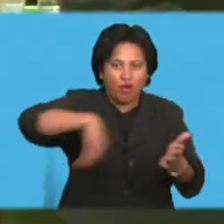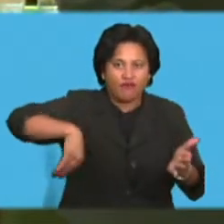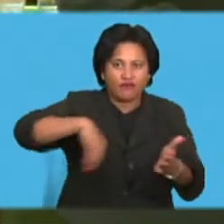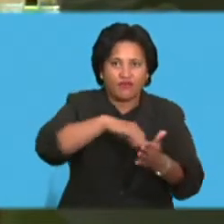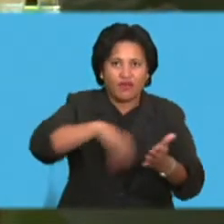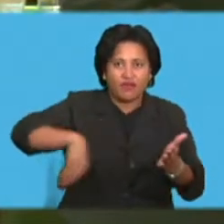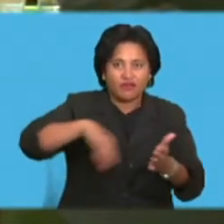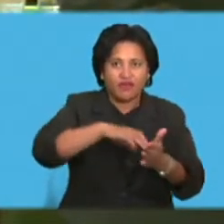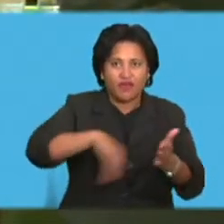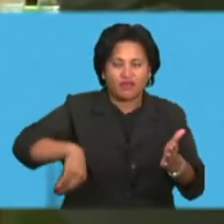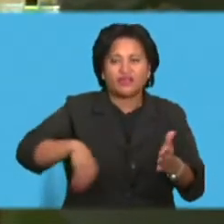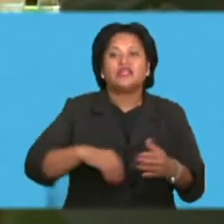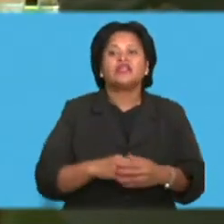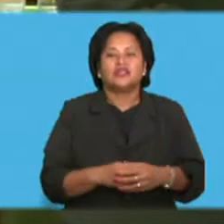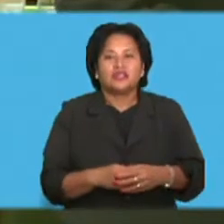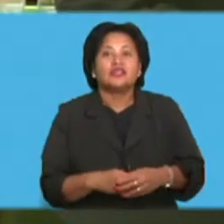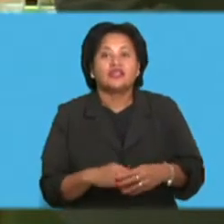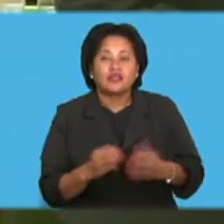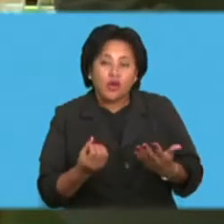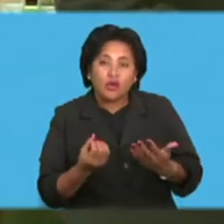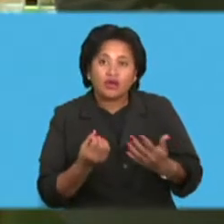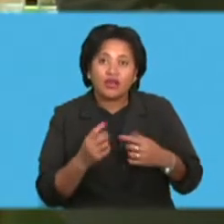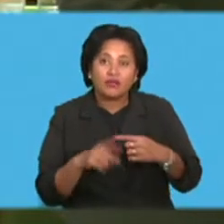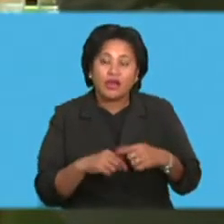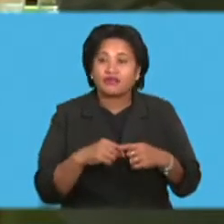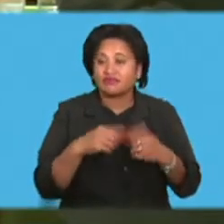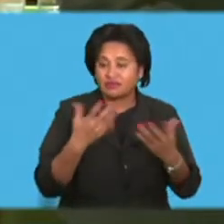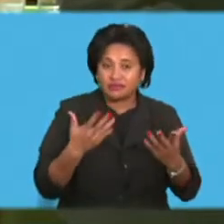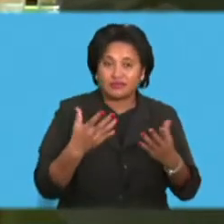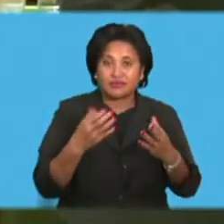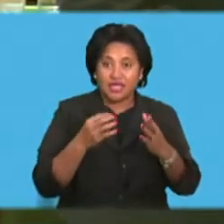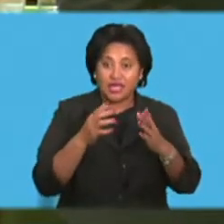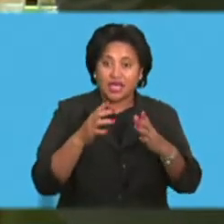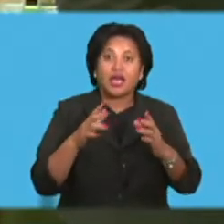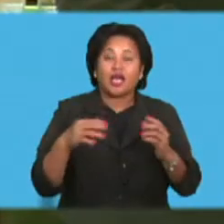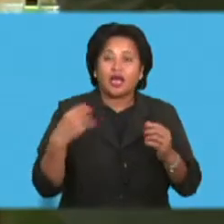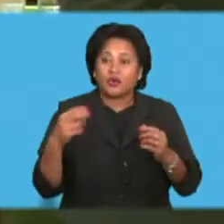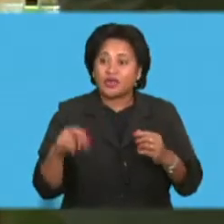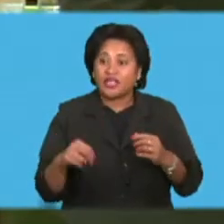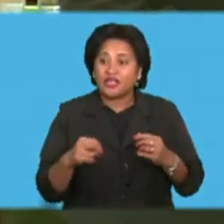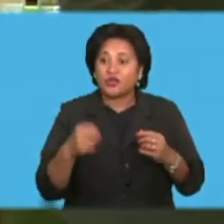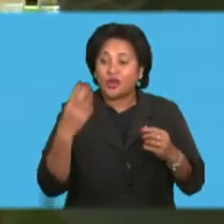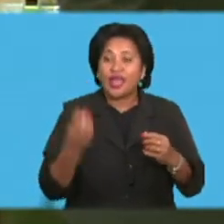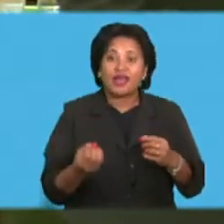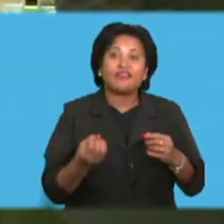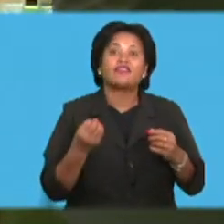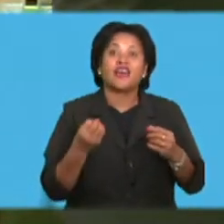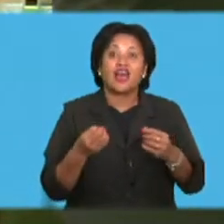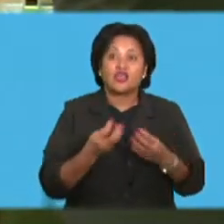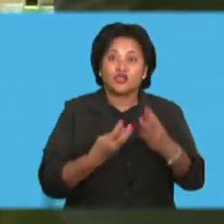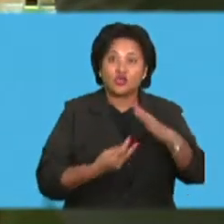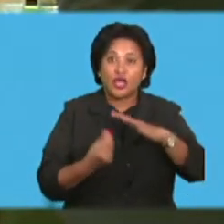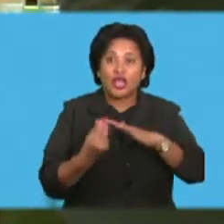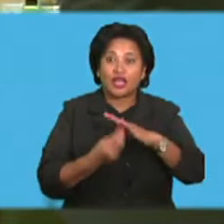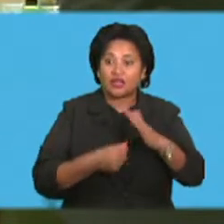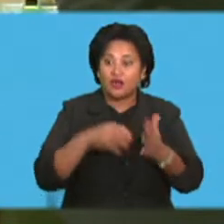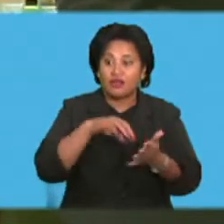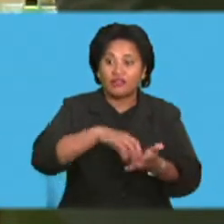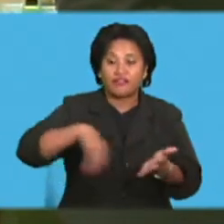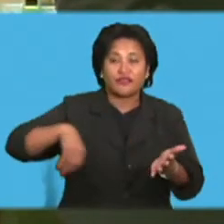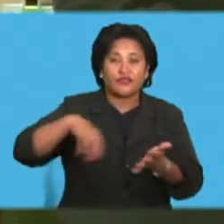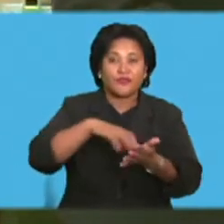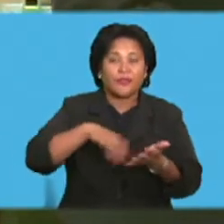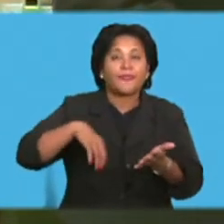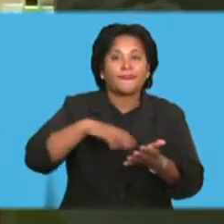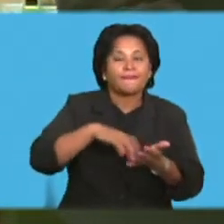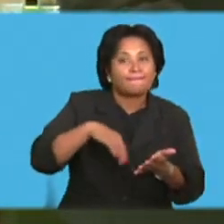since then 80,000 cubic meter of silt and soil were removed from the river beds in these three